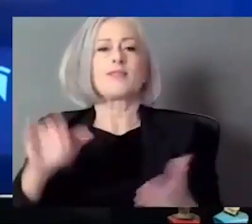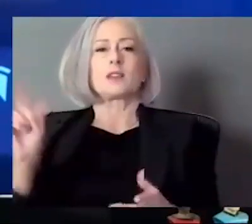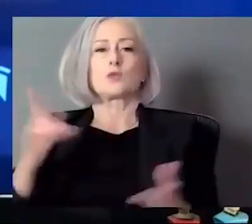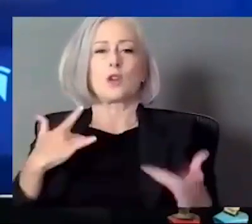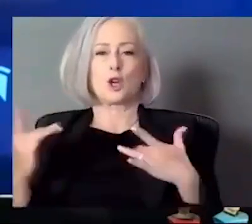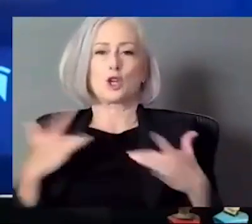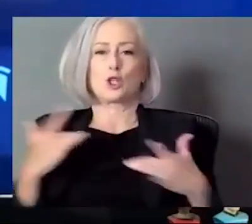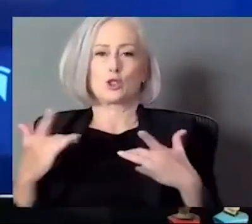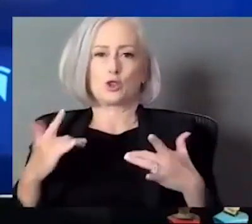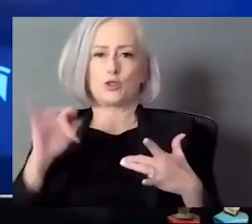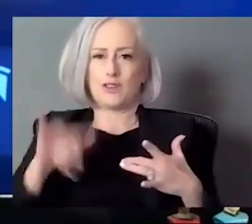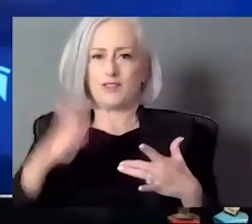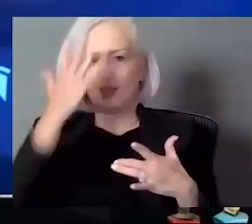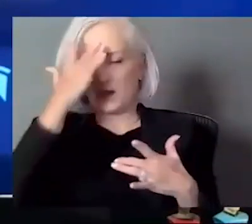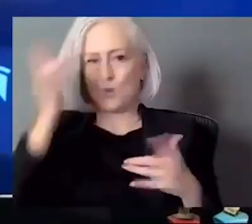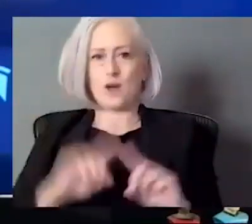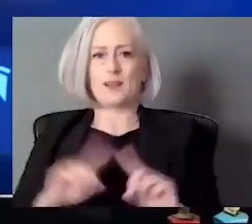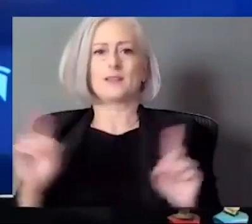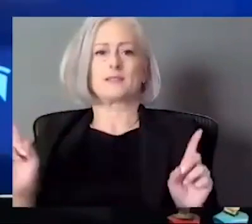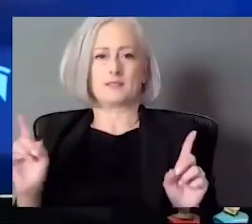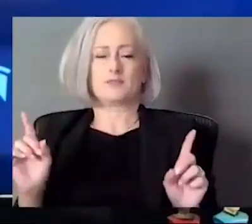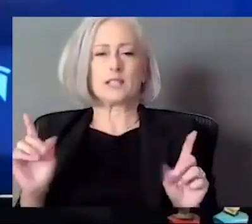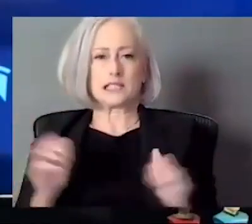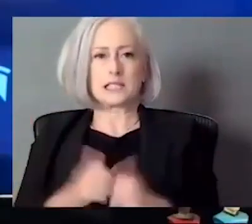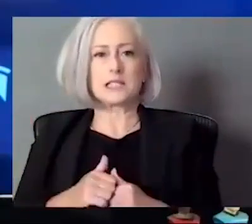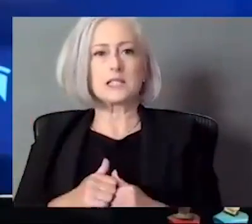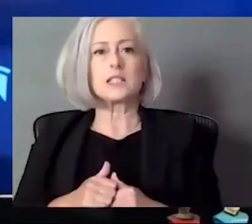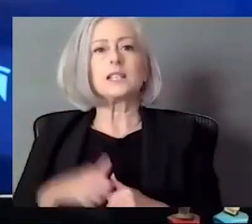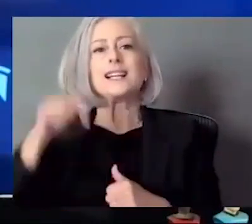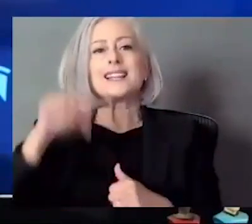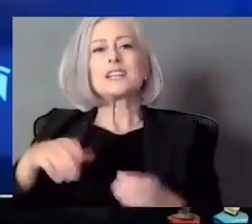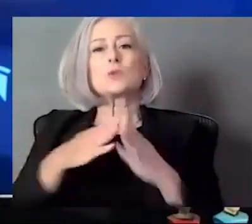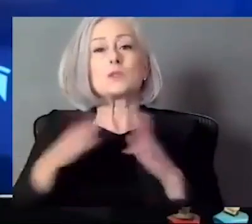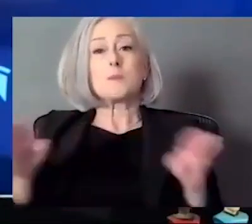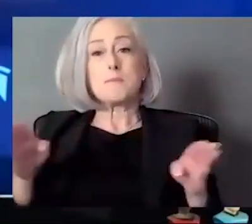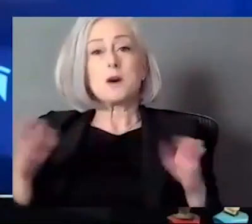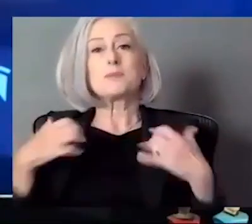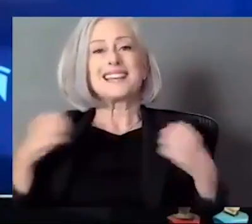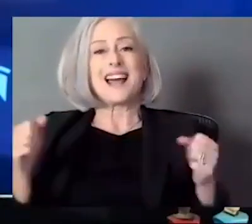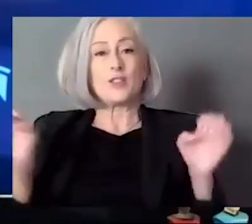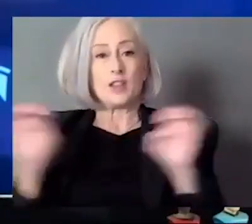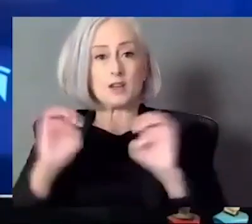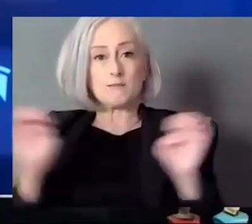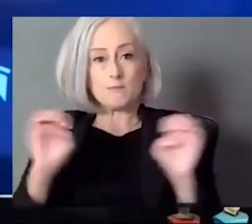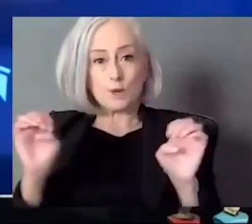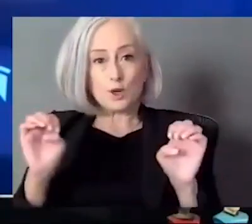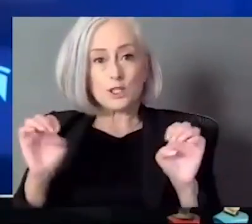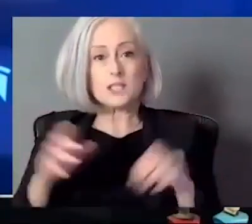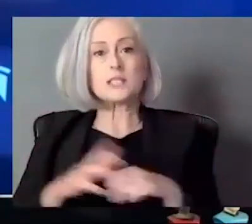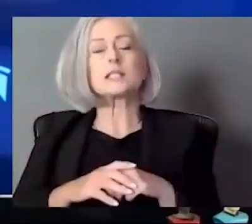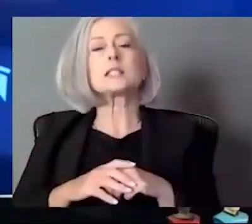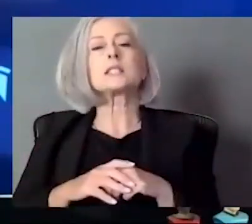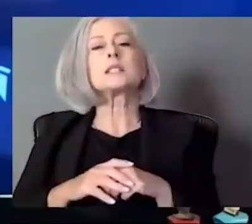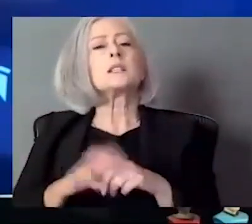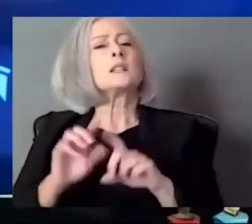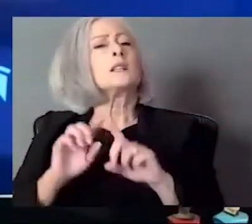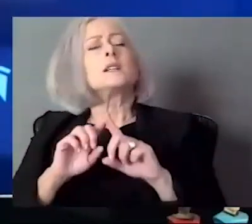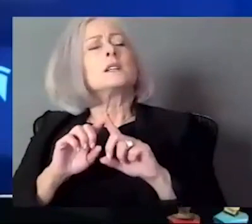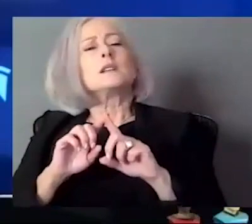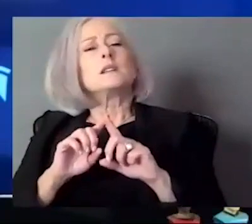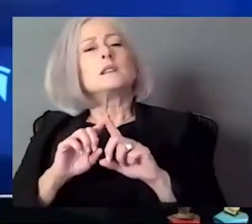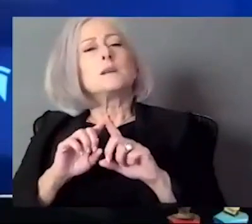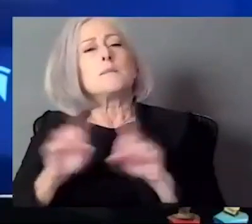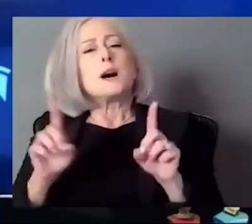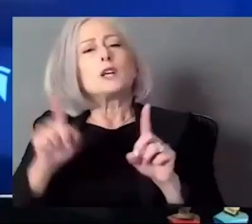broader public health emergency, although not as deadly, right? It's really not as deadly. And so, but you could prevent AIDS